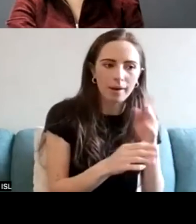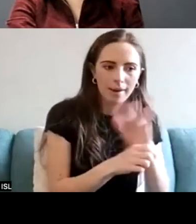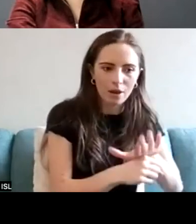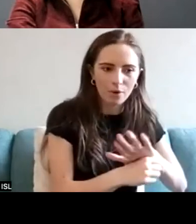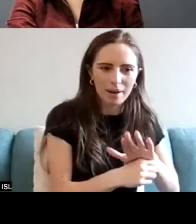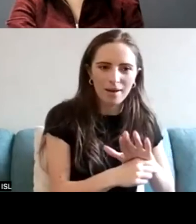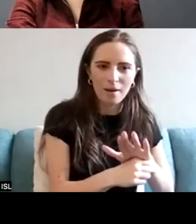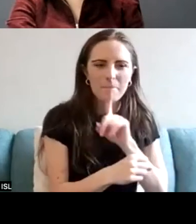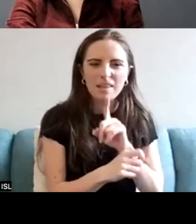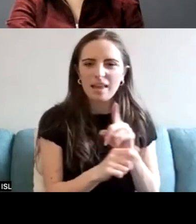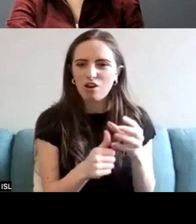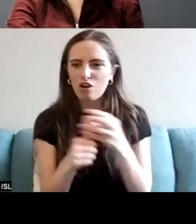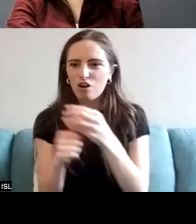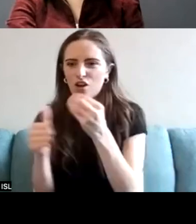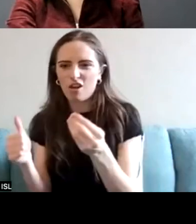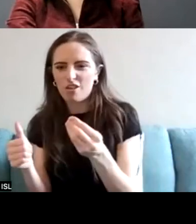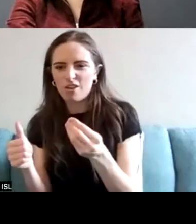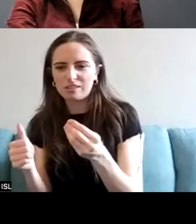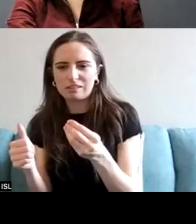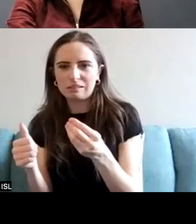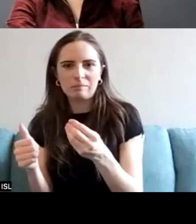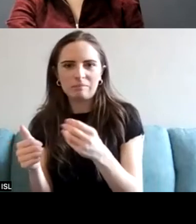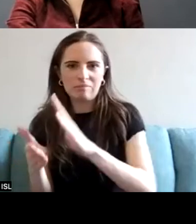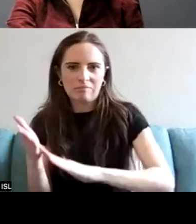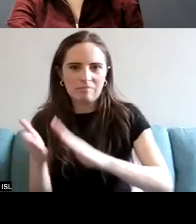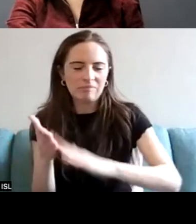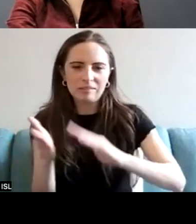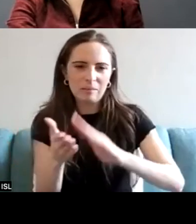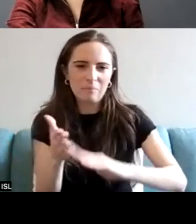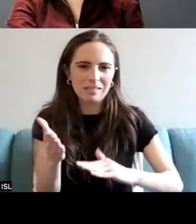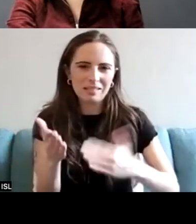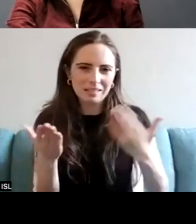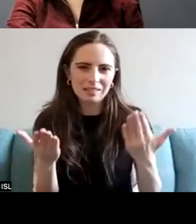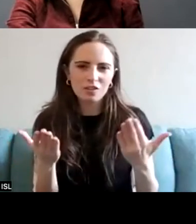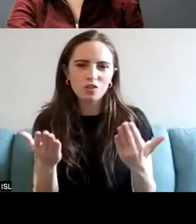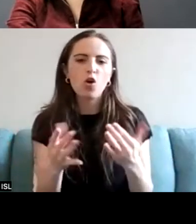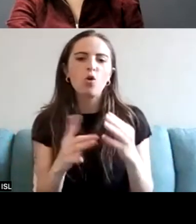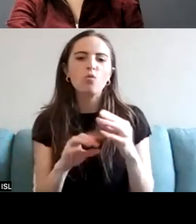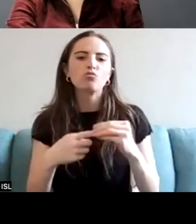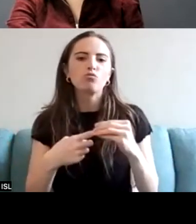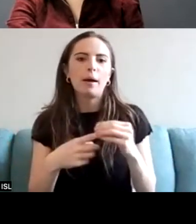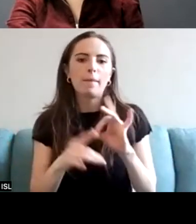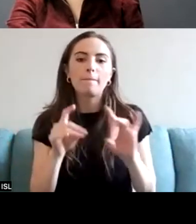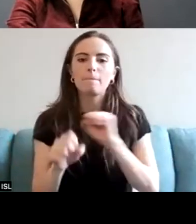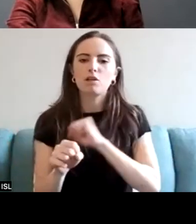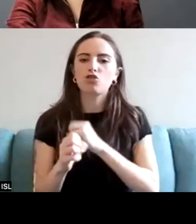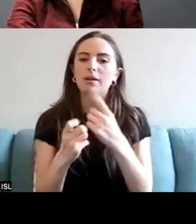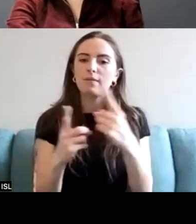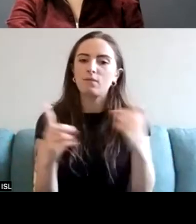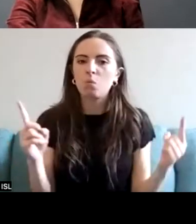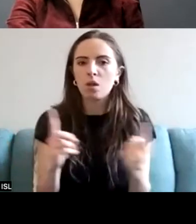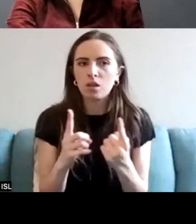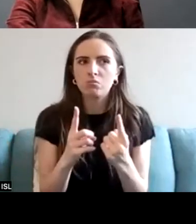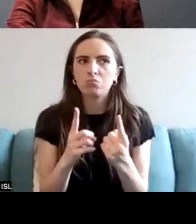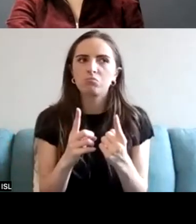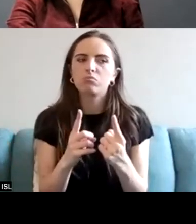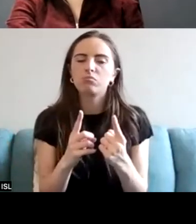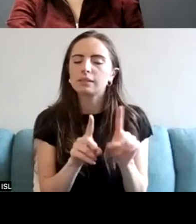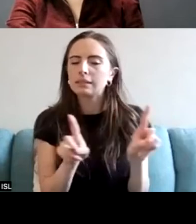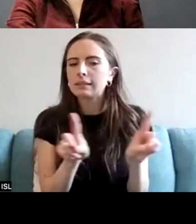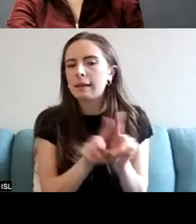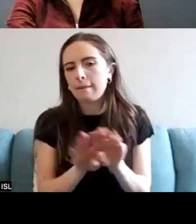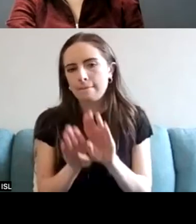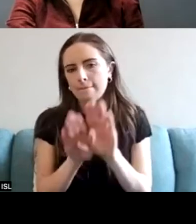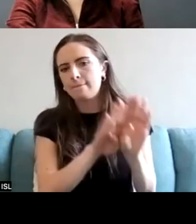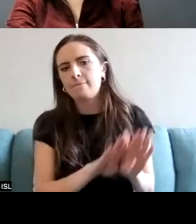of the organization's communications that are missing some element. So it's just to try and make sure that everyone is up to speed at the